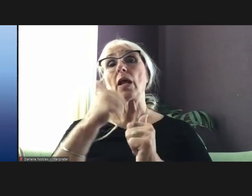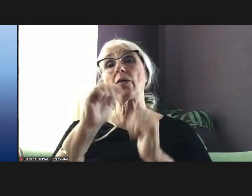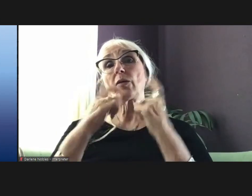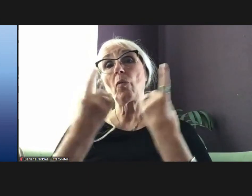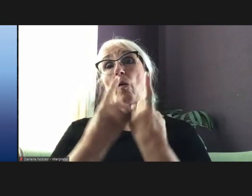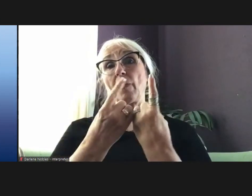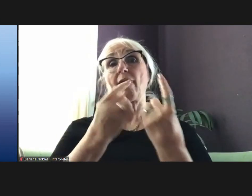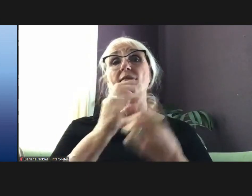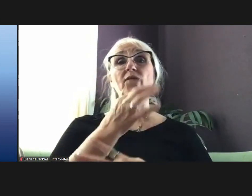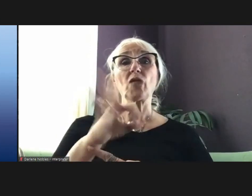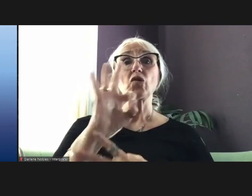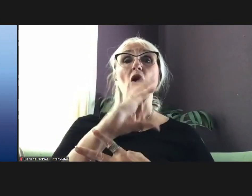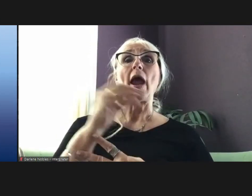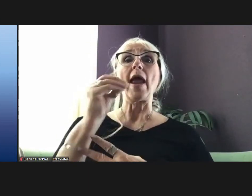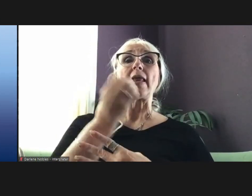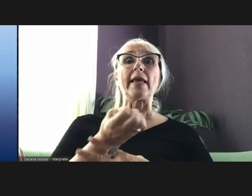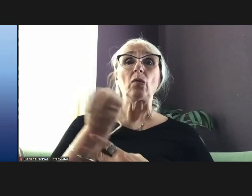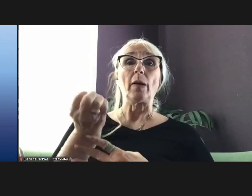equipment.